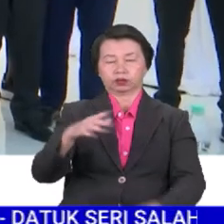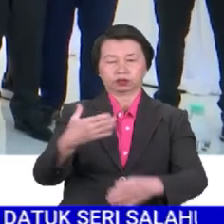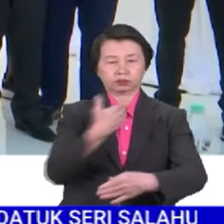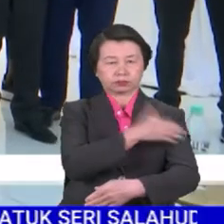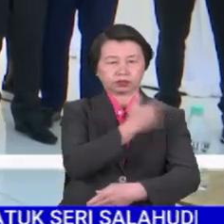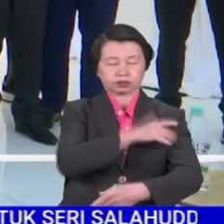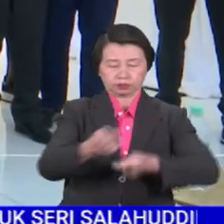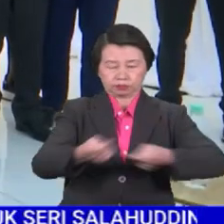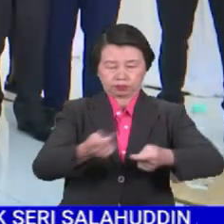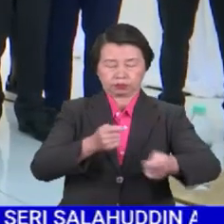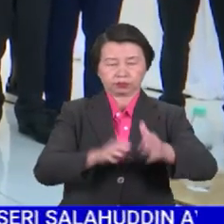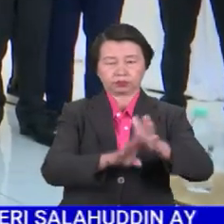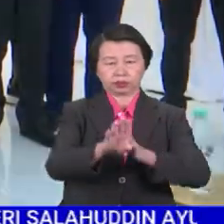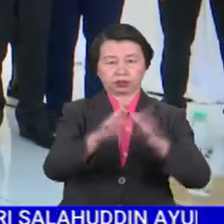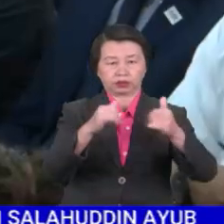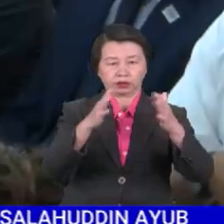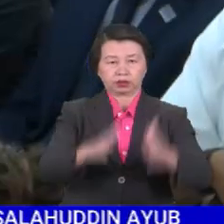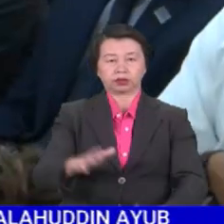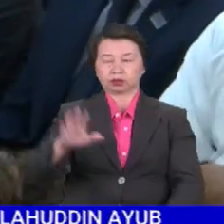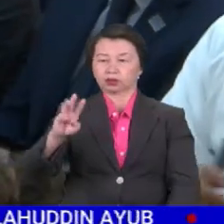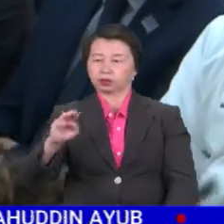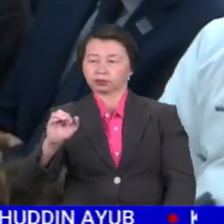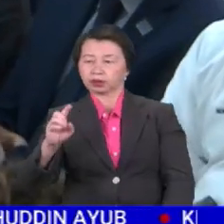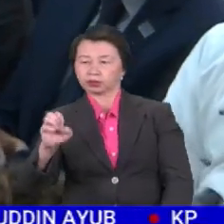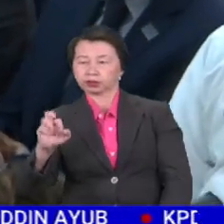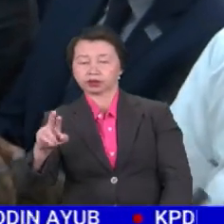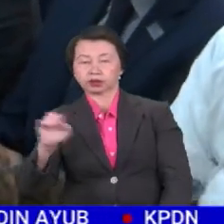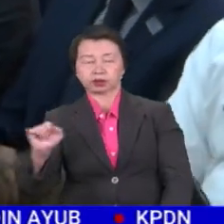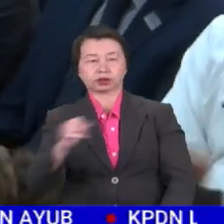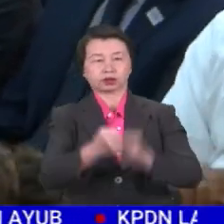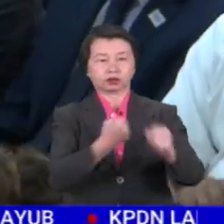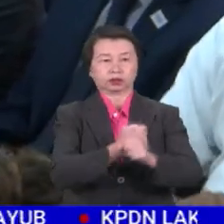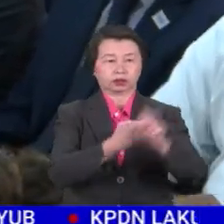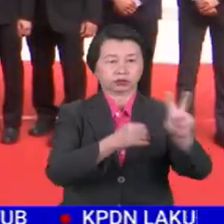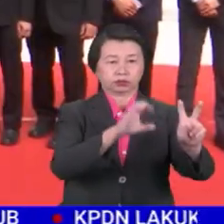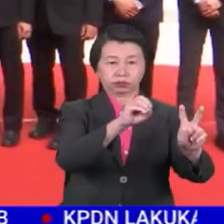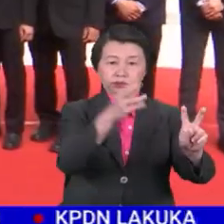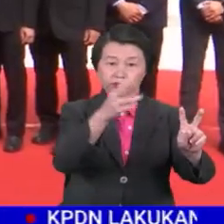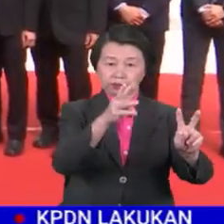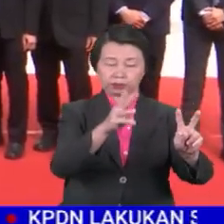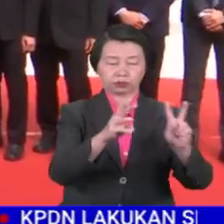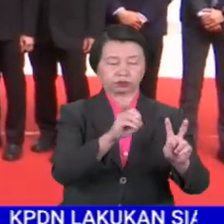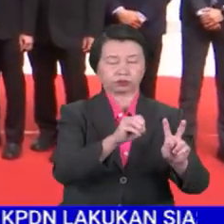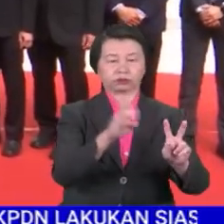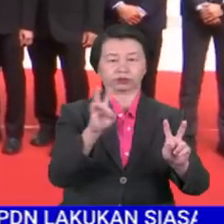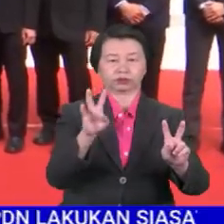pengendali skuad pembangunan Atletico Madrid pada tahun 2016-2017.